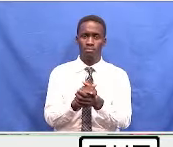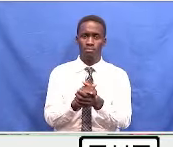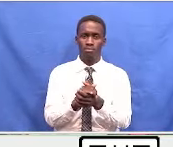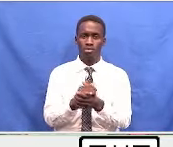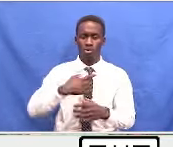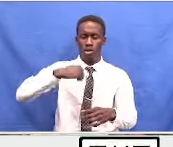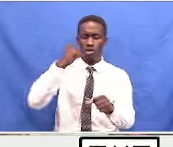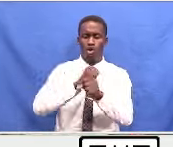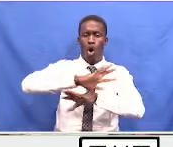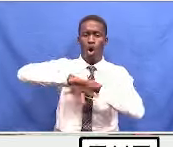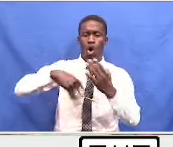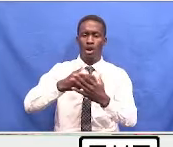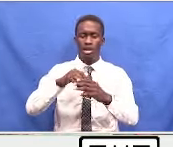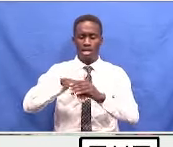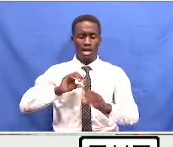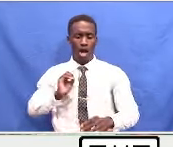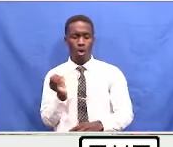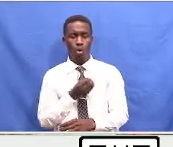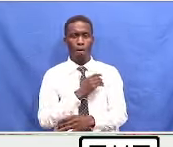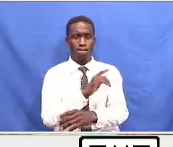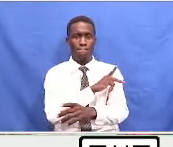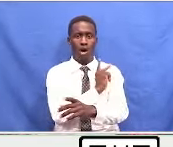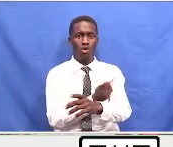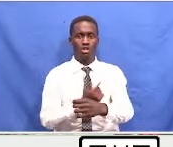our power to make sure that